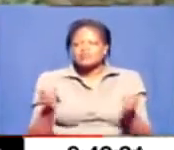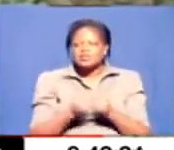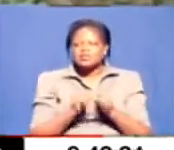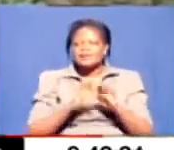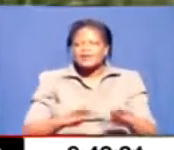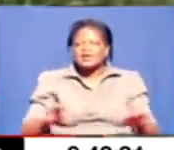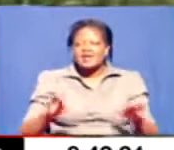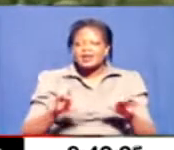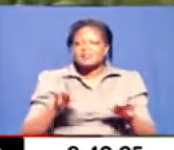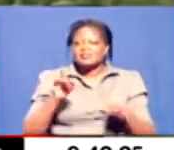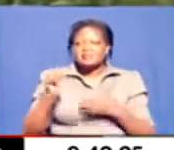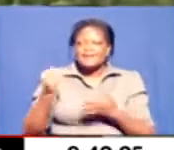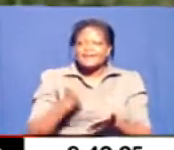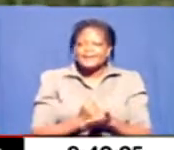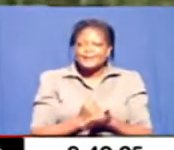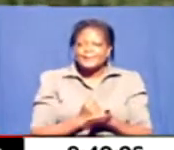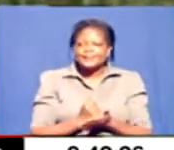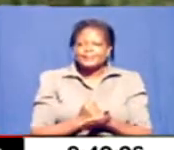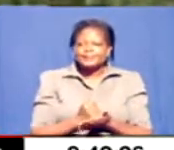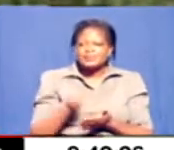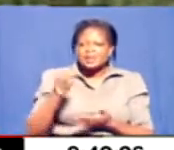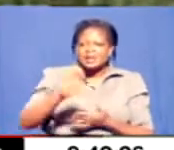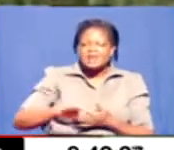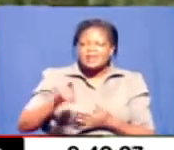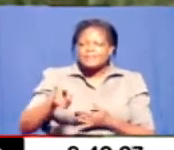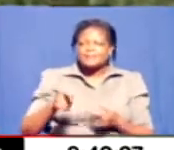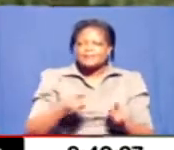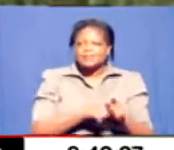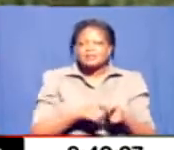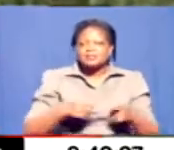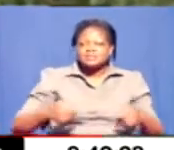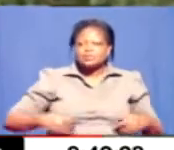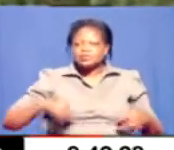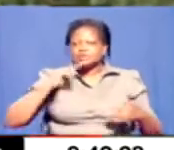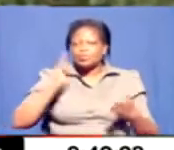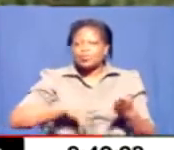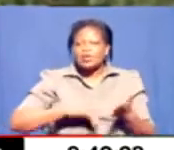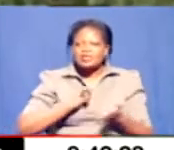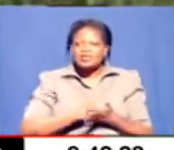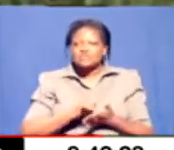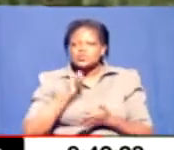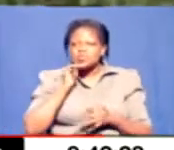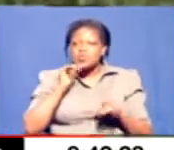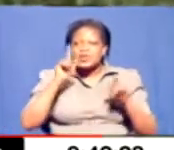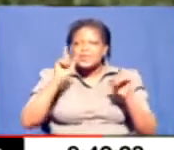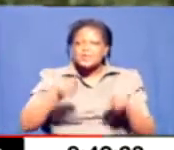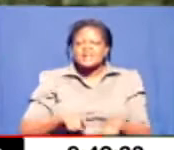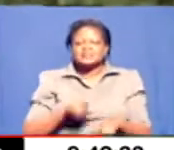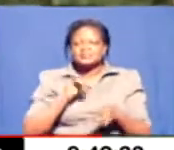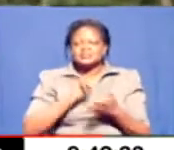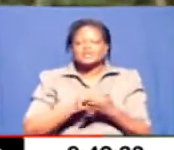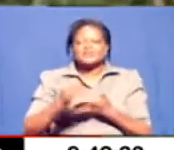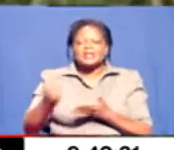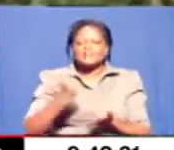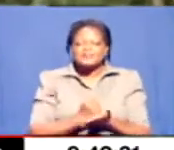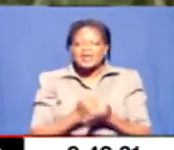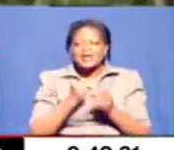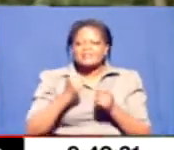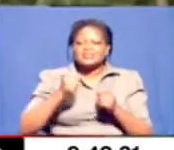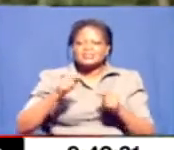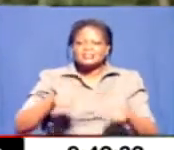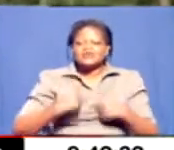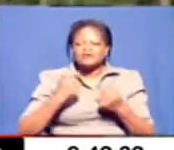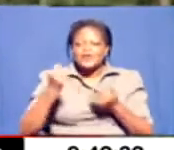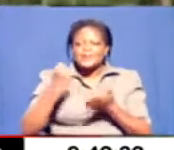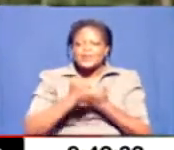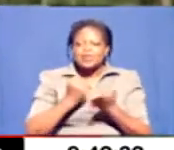already employment. Kwa upande huu, as a youth, tunasema kwamba si lazima kwamba ukuwe employed, unaweza kuwa self-employed, kupitia